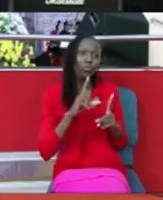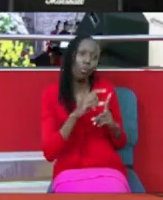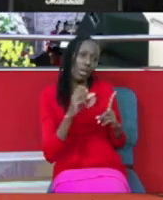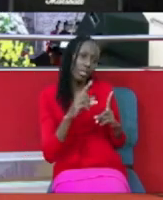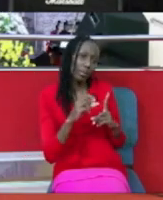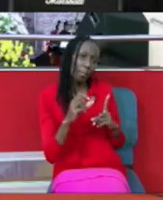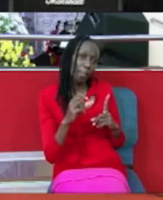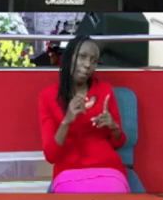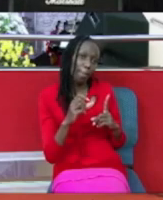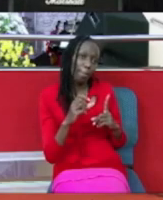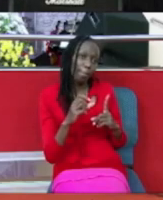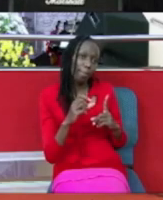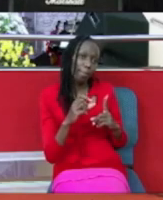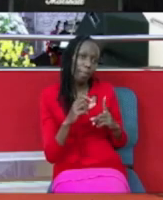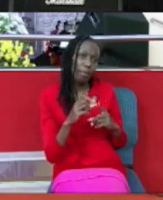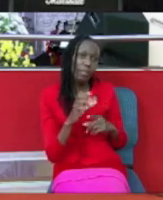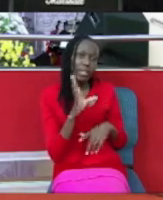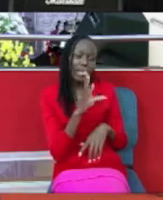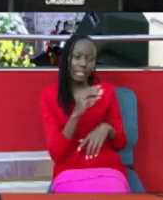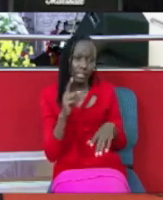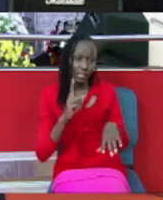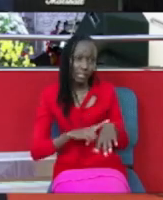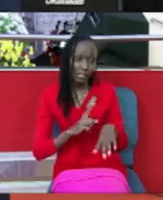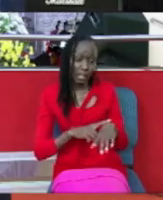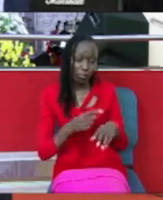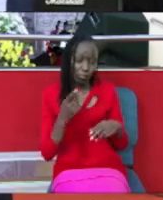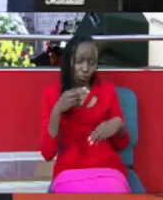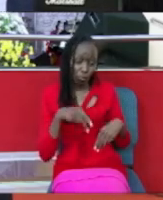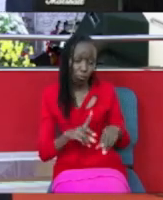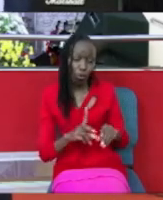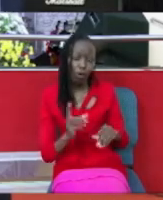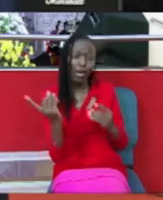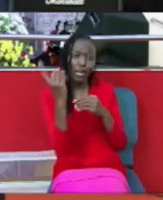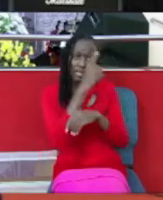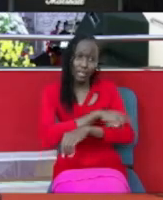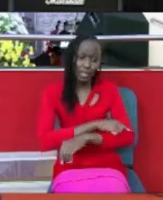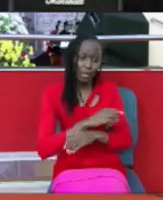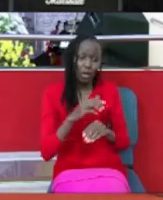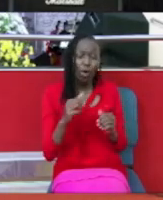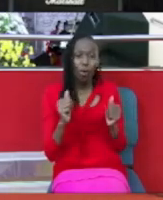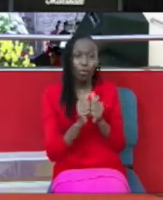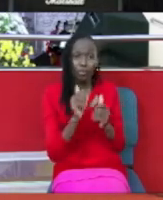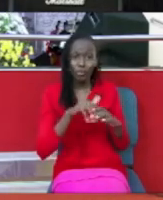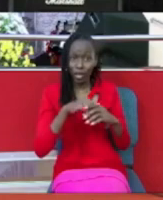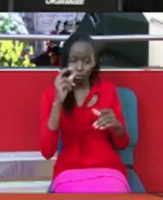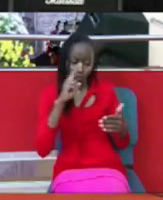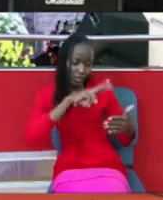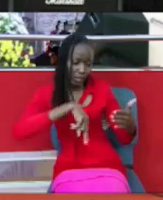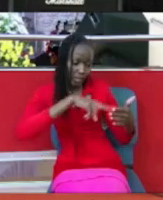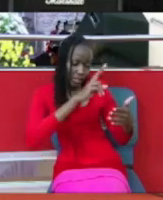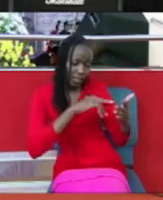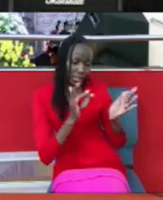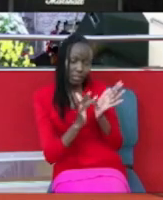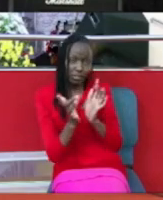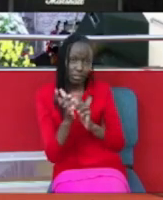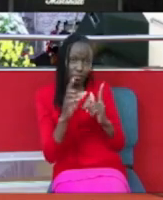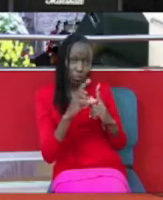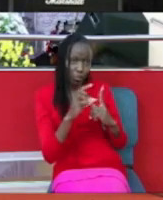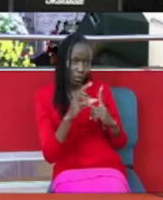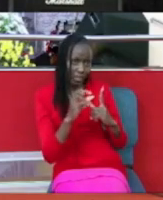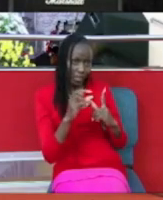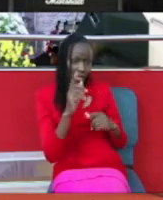lake na kuhusu sheria yake. And when you go a day without having read it, na ukiwa umeenenda siku kabla ufanye yale, you are